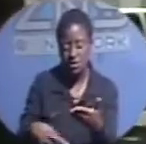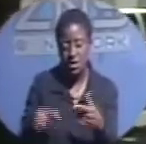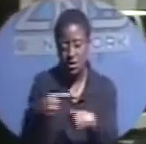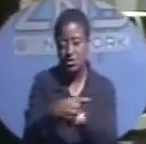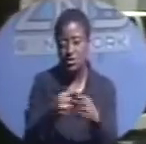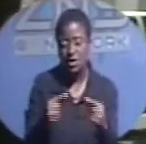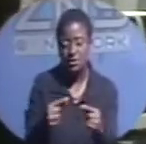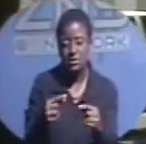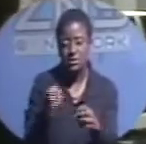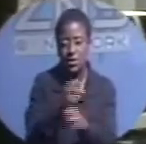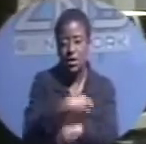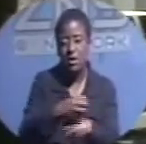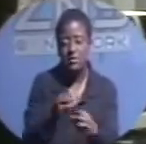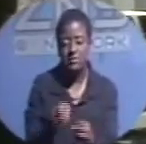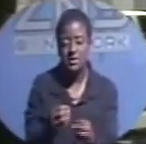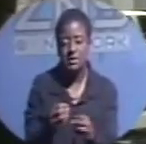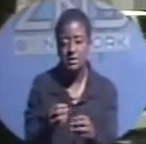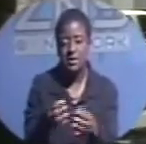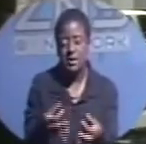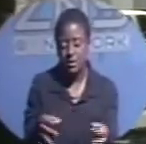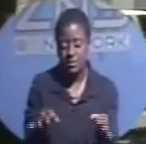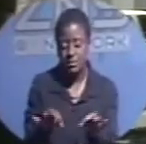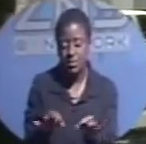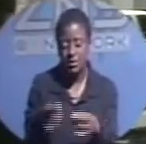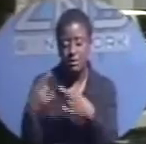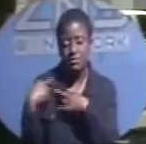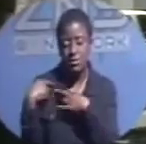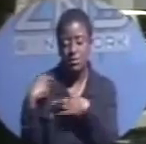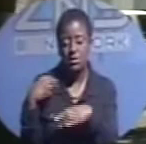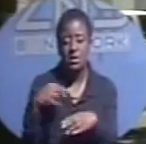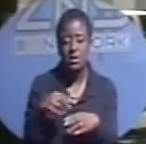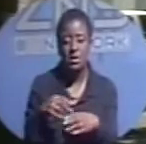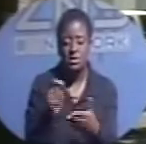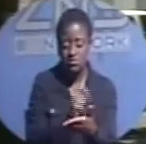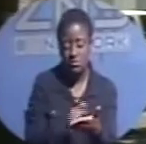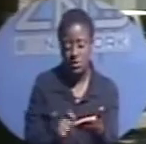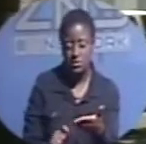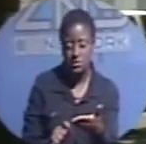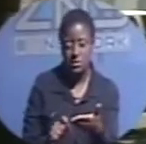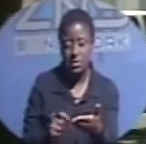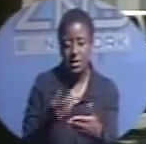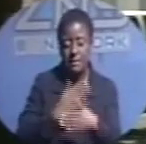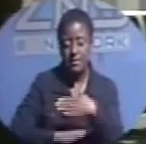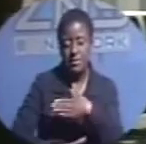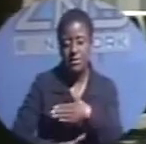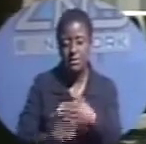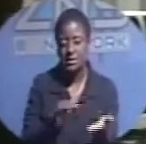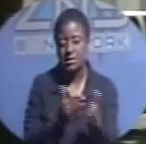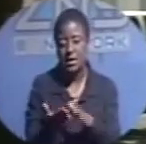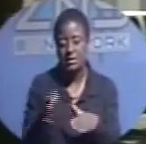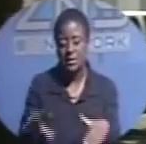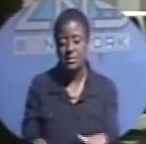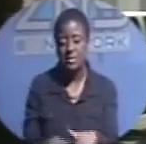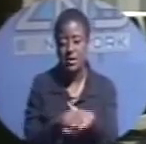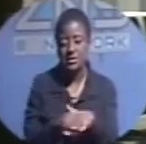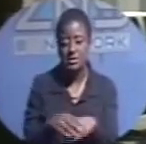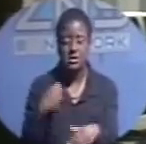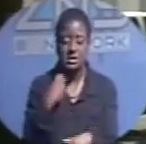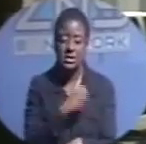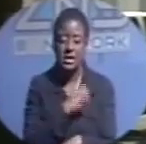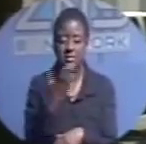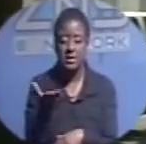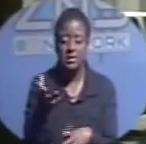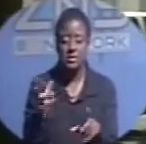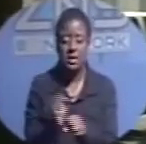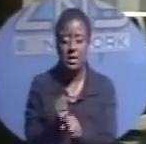in national development by registering births, deaths, and marriages, among other things. As a result, Nan says staff there will get